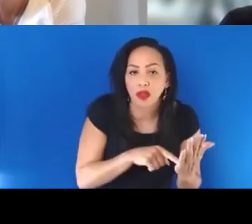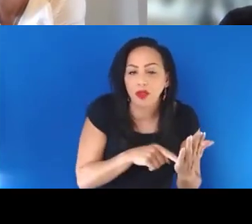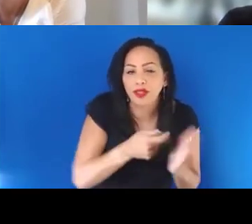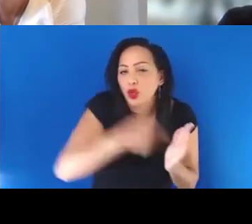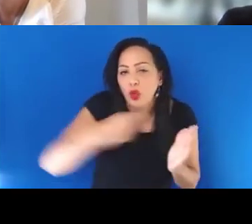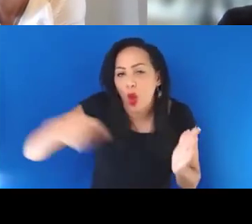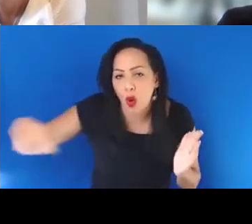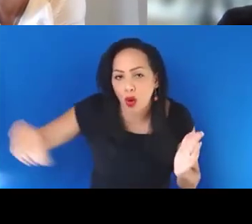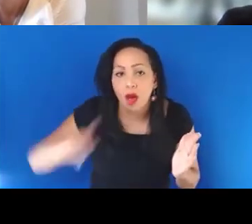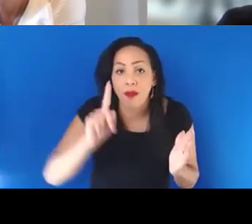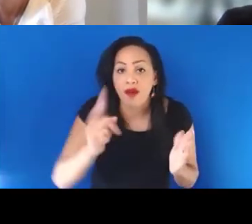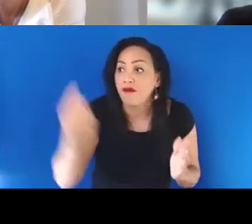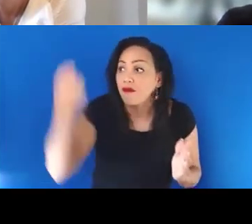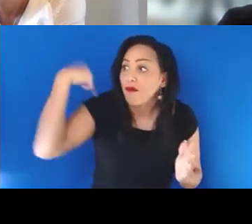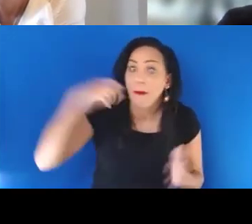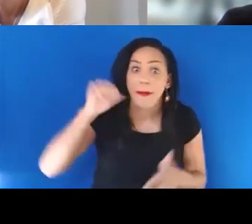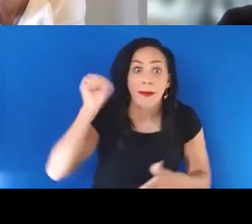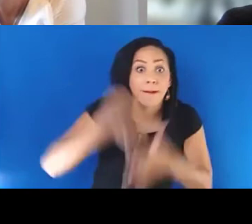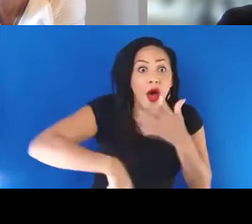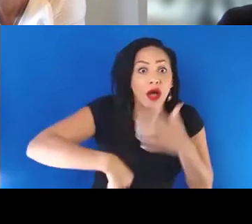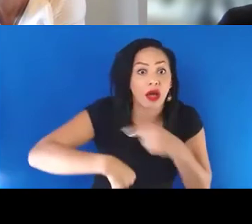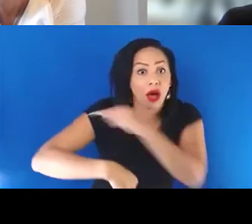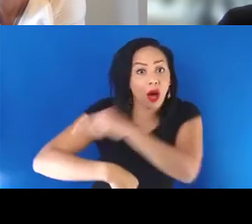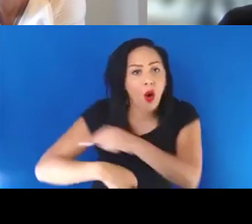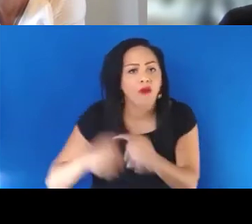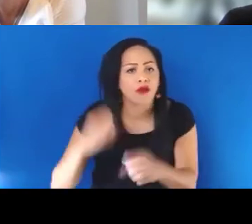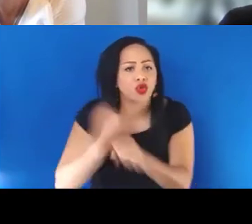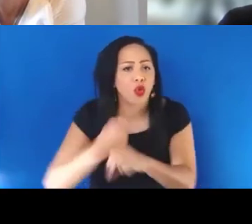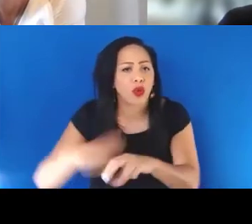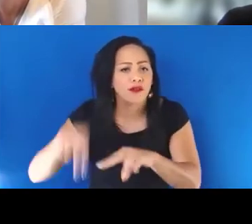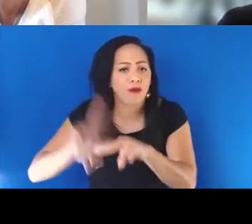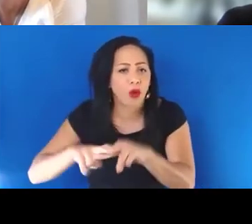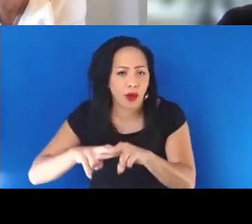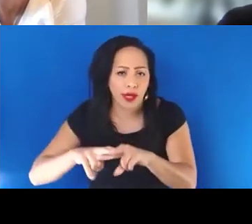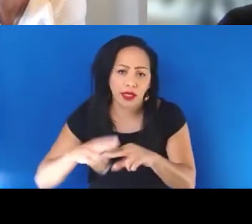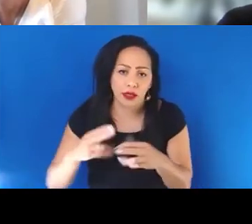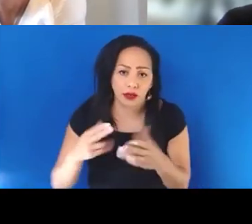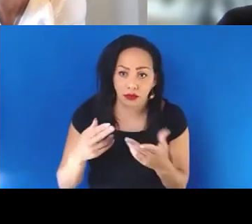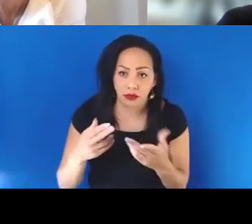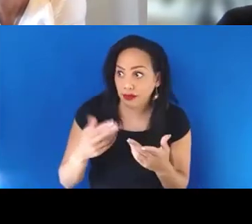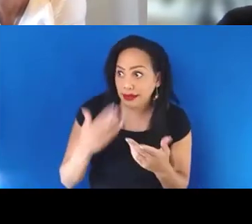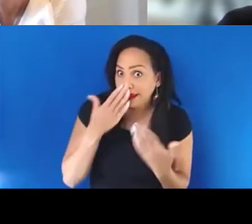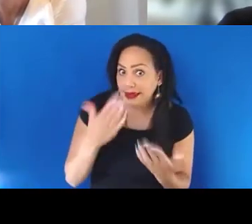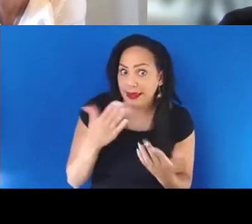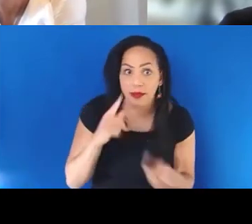Floyd, as it seems like most of us were able to